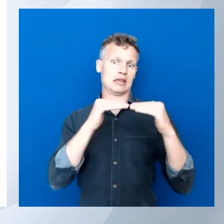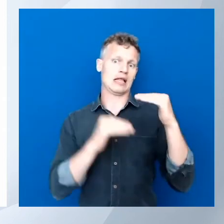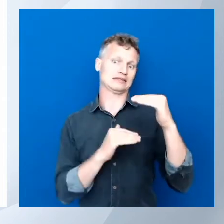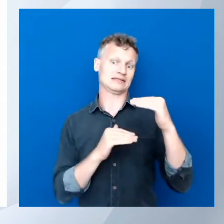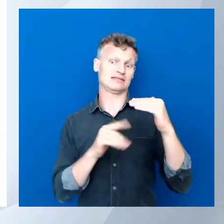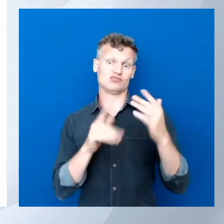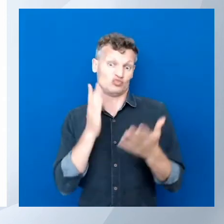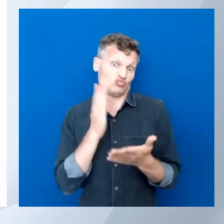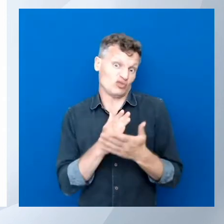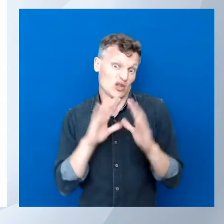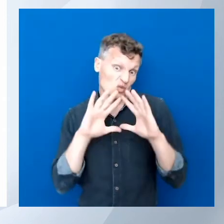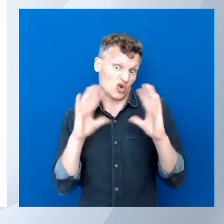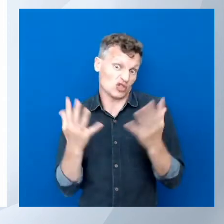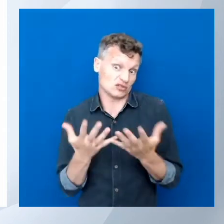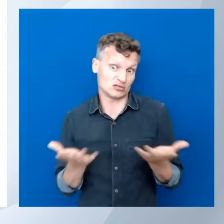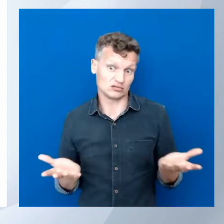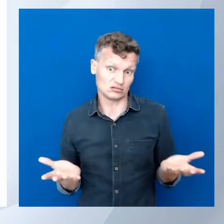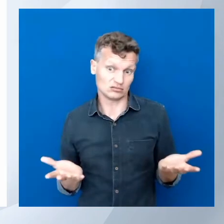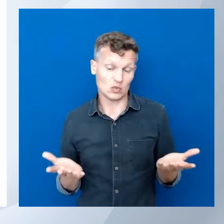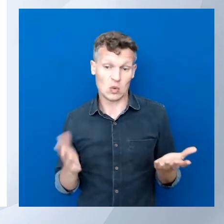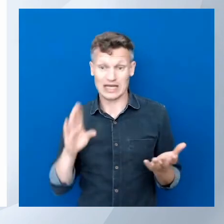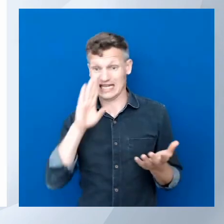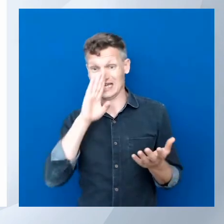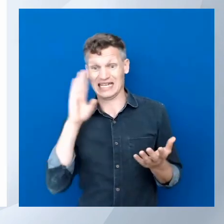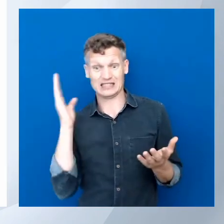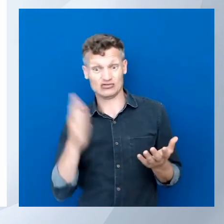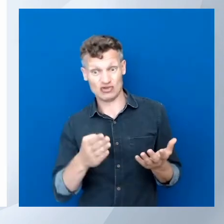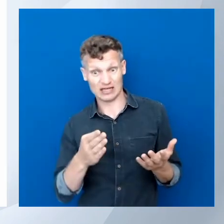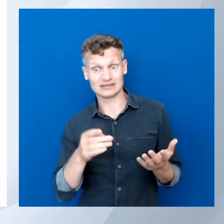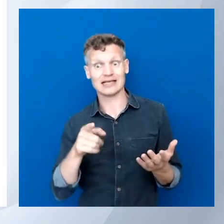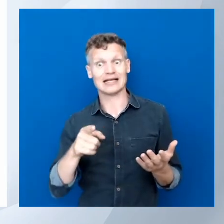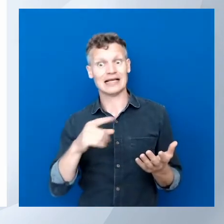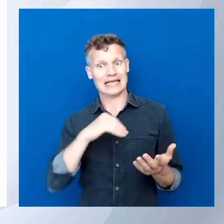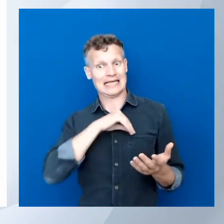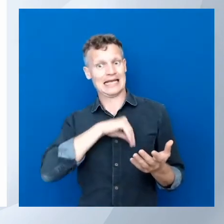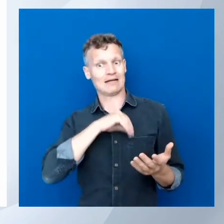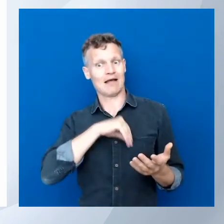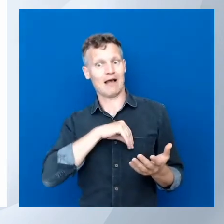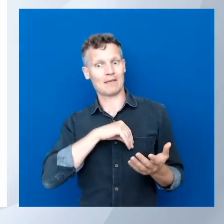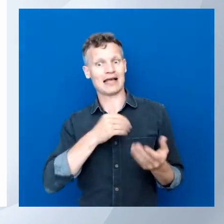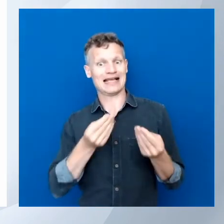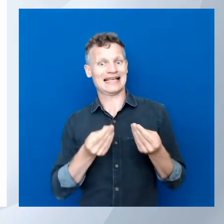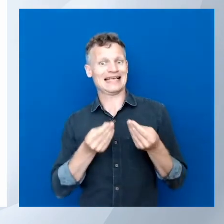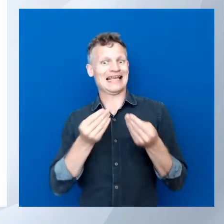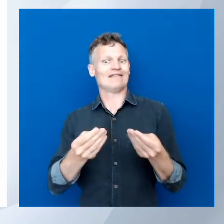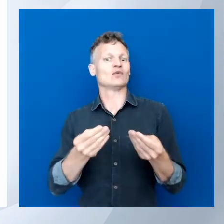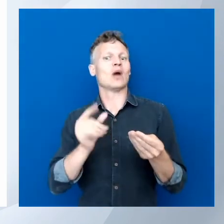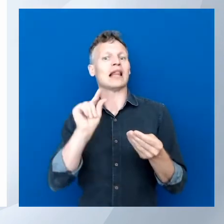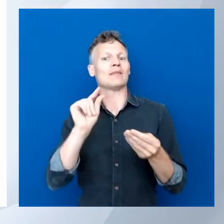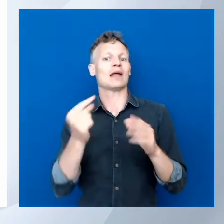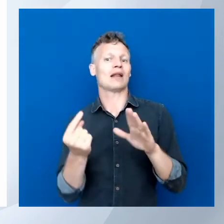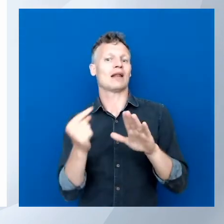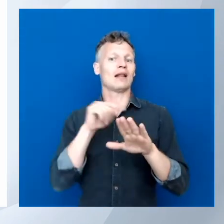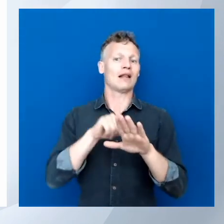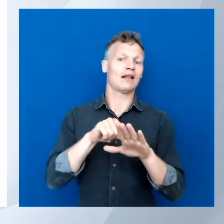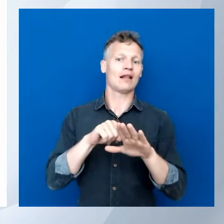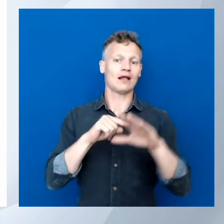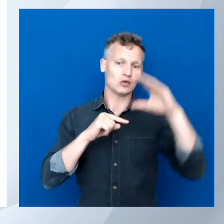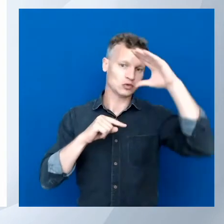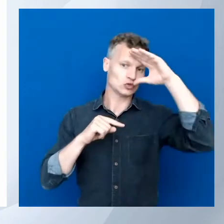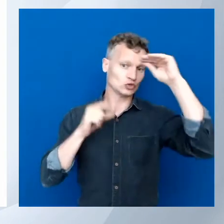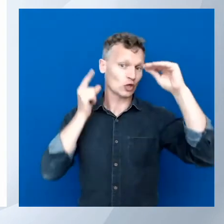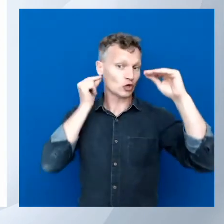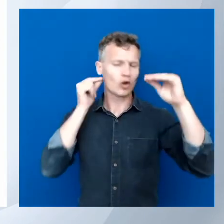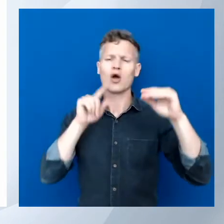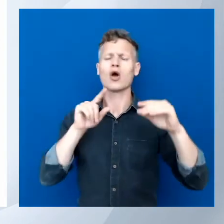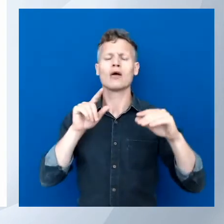So indirectly, income is actually telling you something about the gender of the person. It's not true in all cases. It's true in a certain